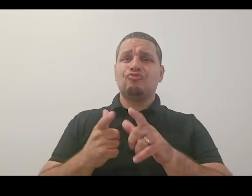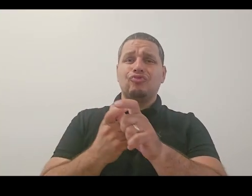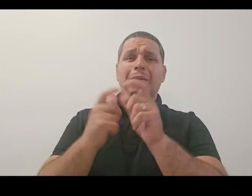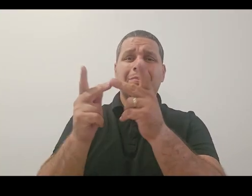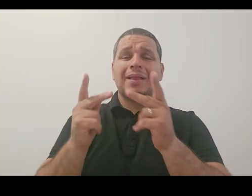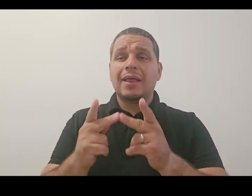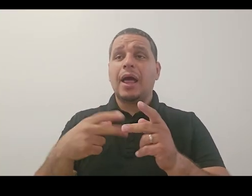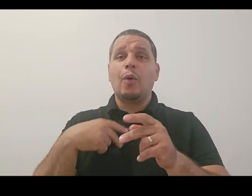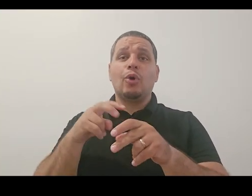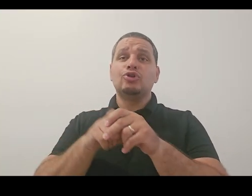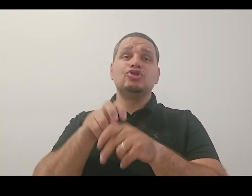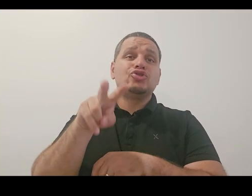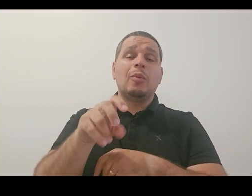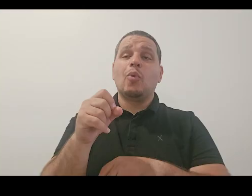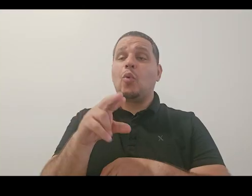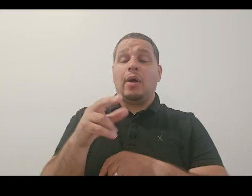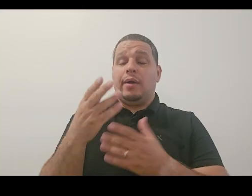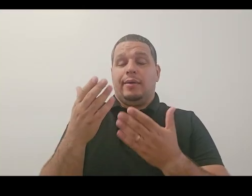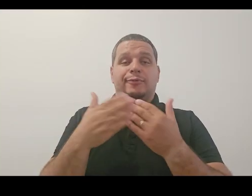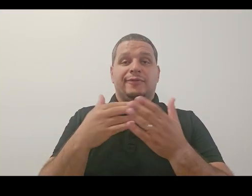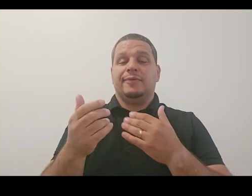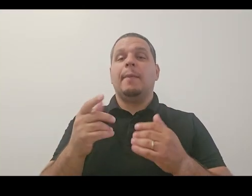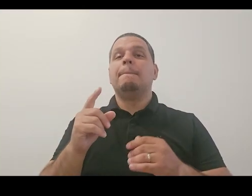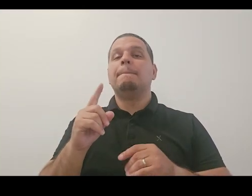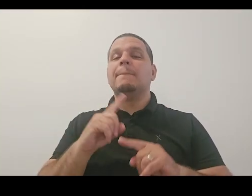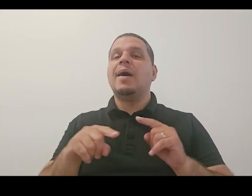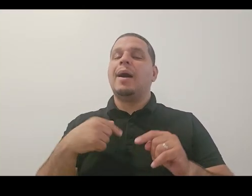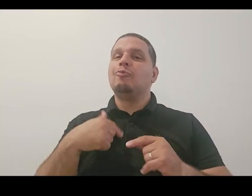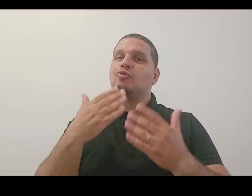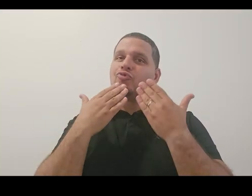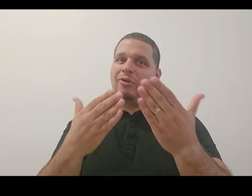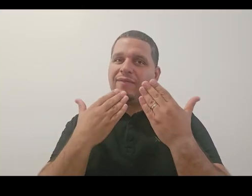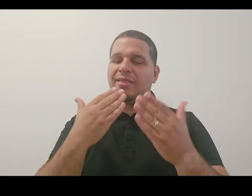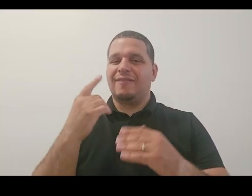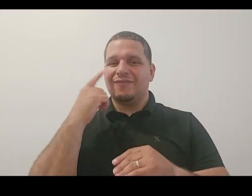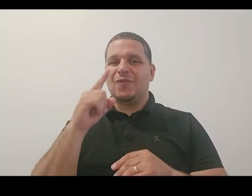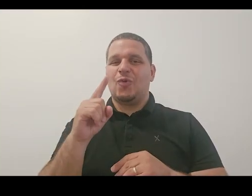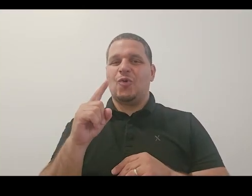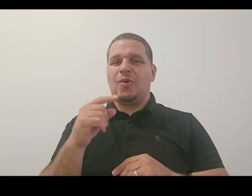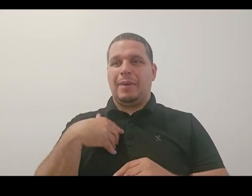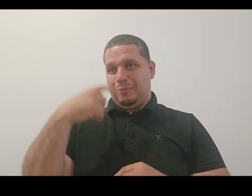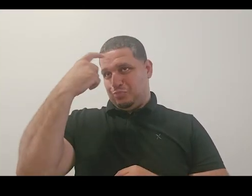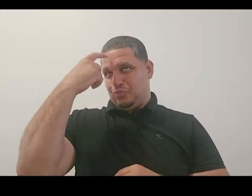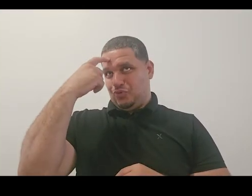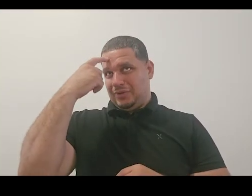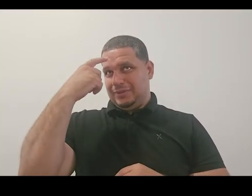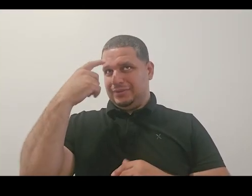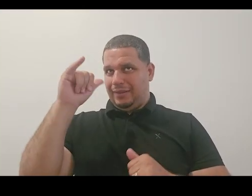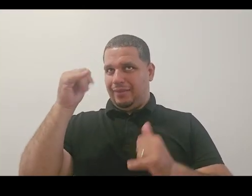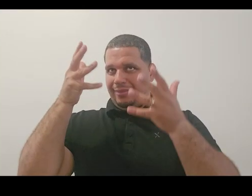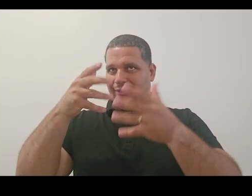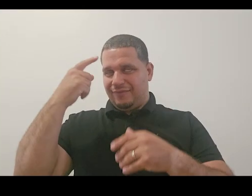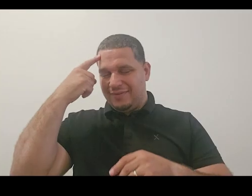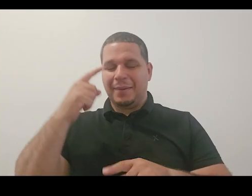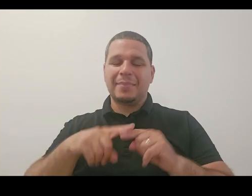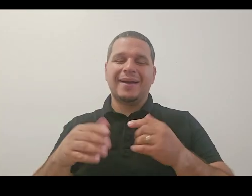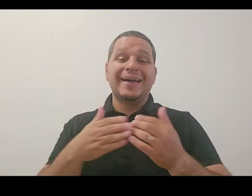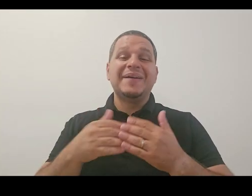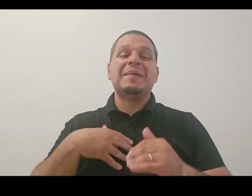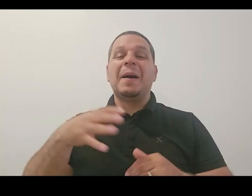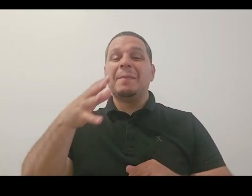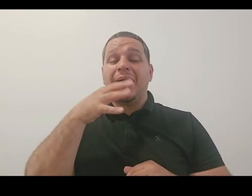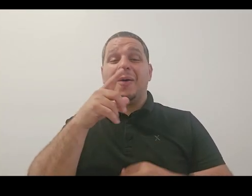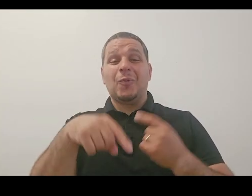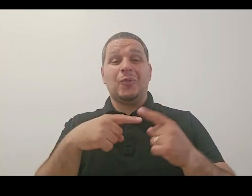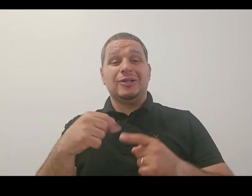either would jump out of the way or I did it, I guess, I don't know. Hmm. I'm grateful for the pieces of my brain that are still intact. But my mom, when she did